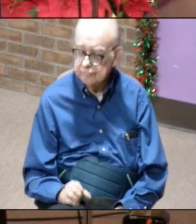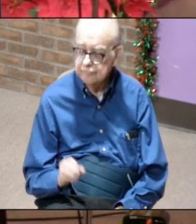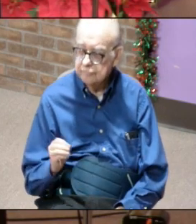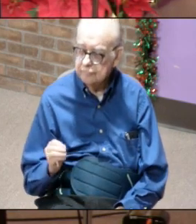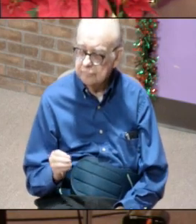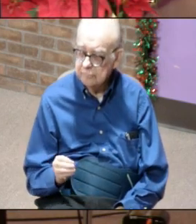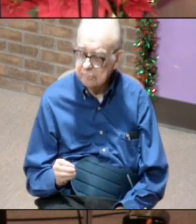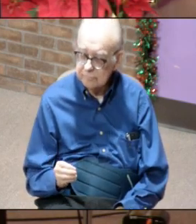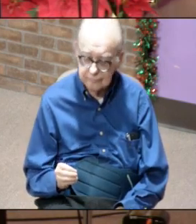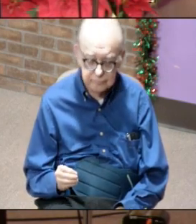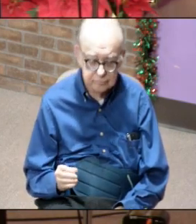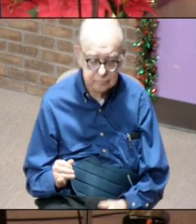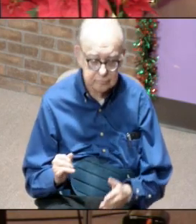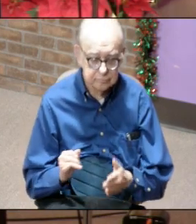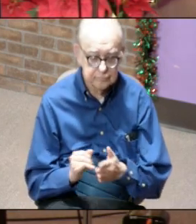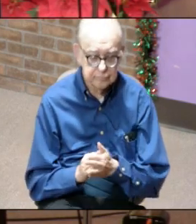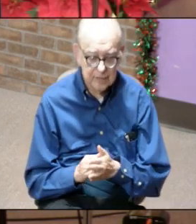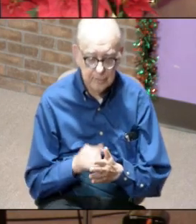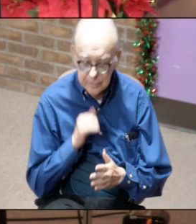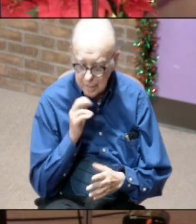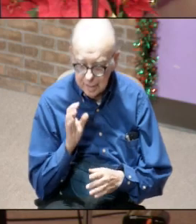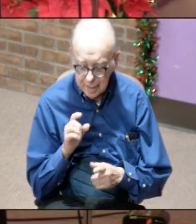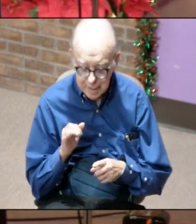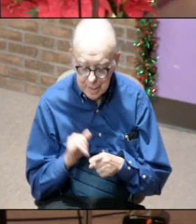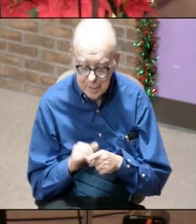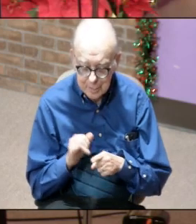So that was not a curse word.